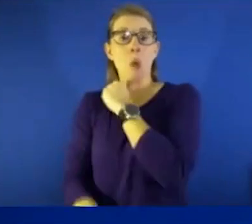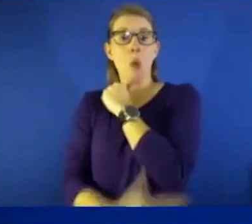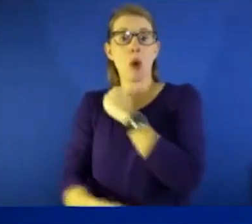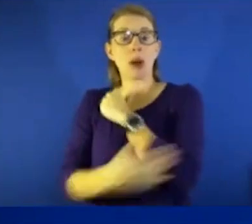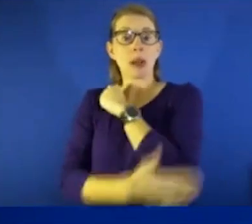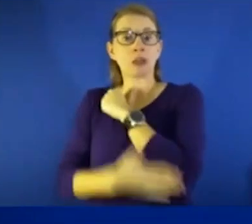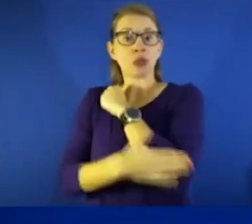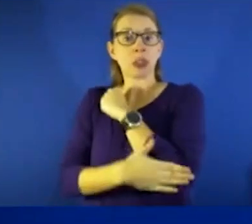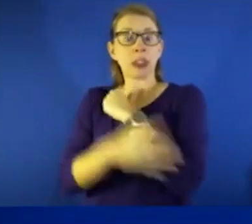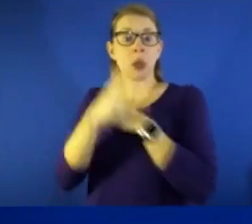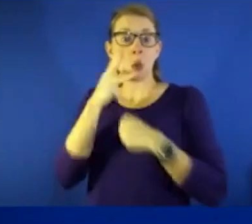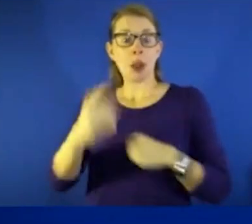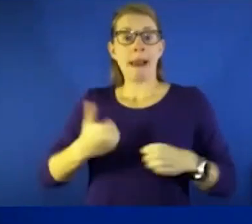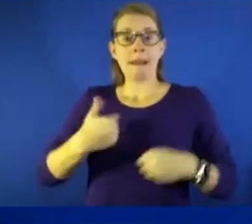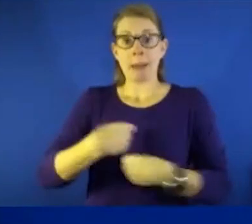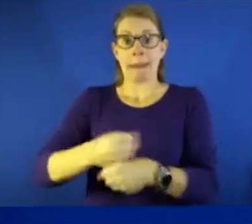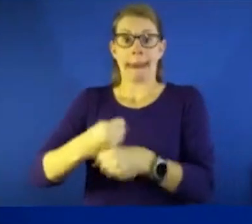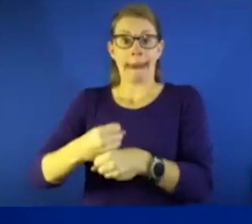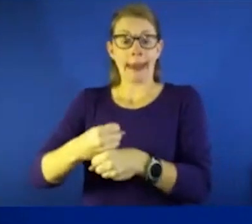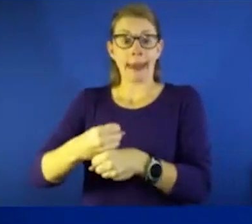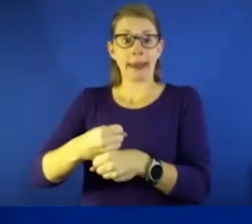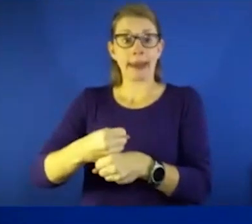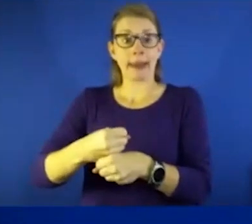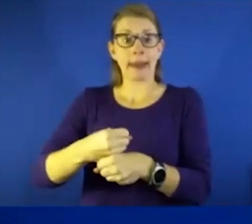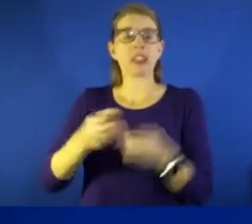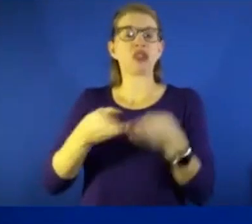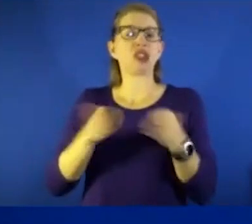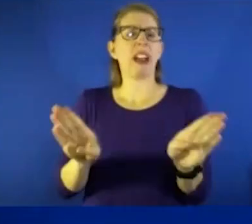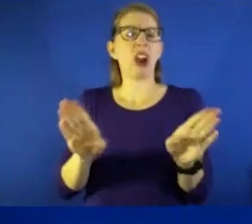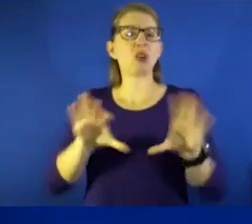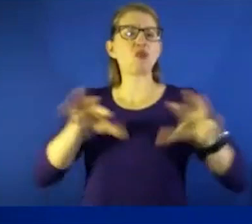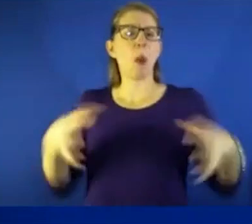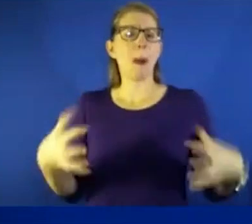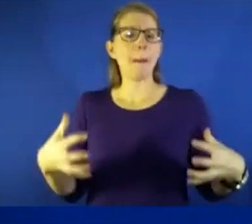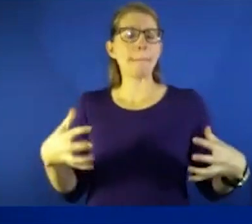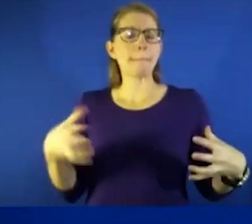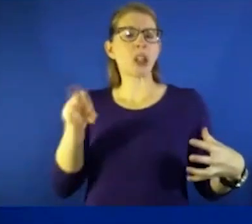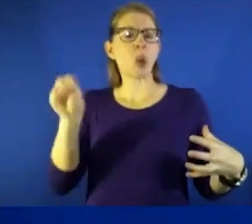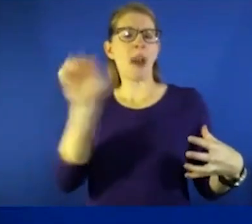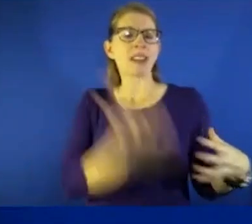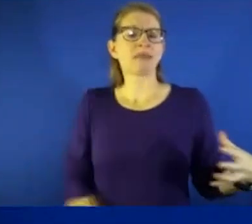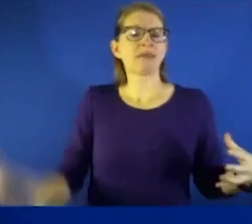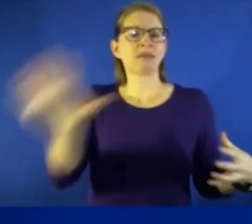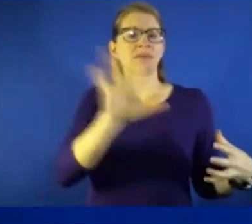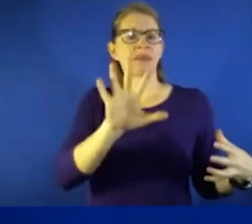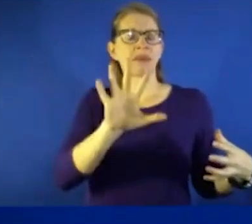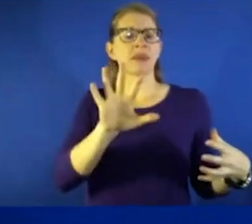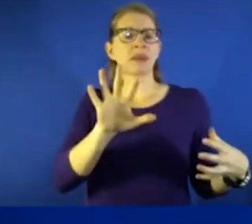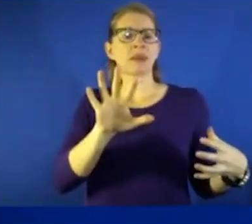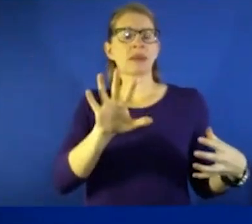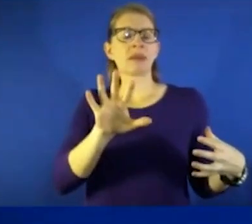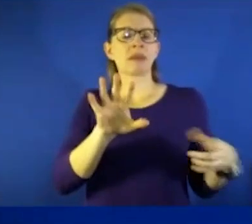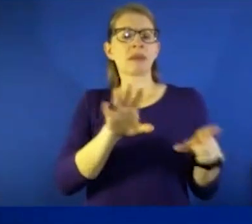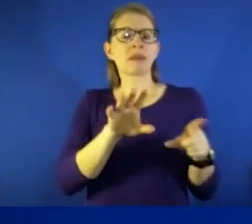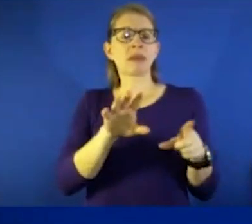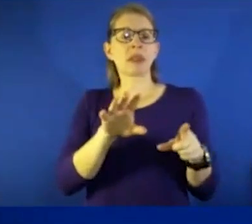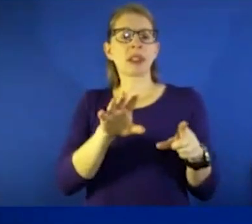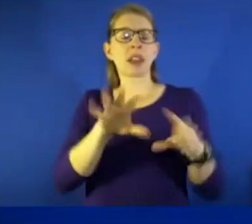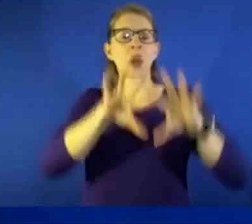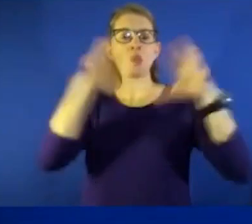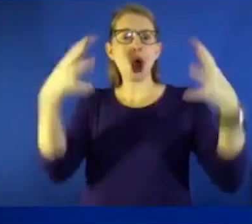it made by generic groups around those countries, so that the drugs can be distributed much more